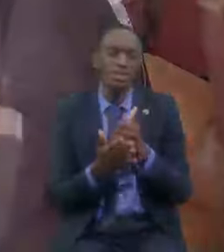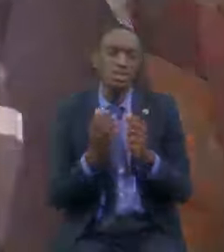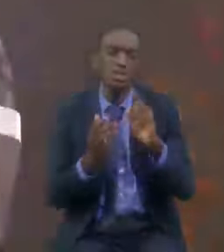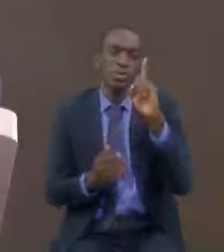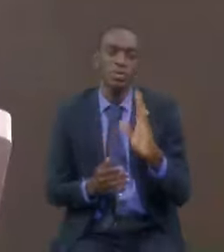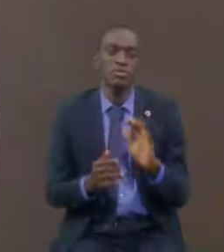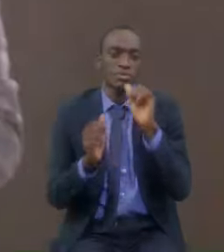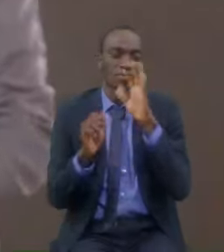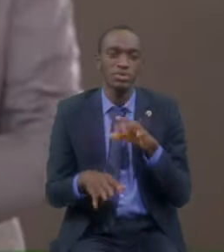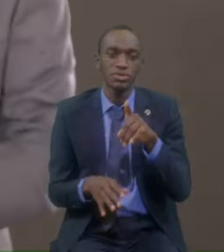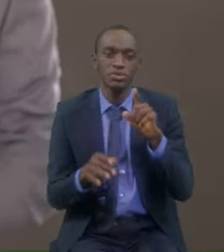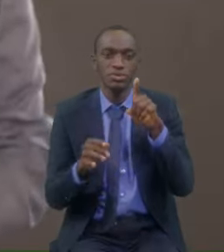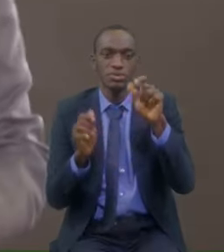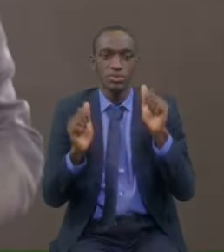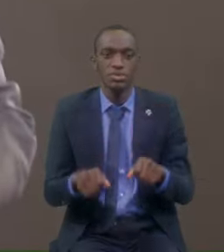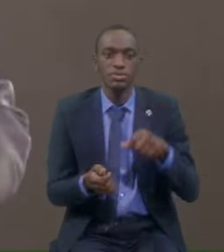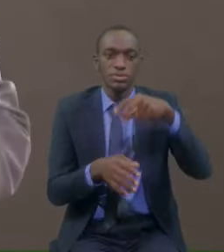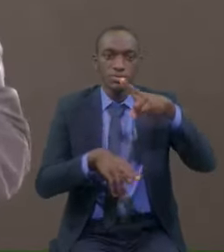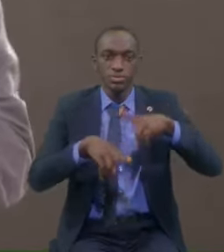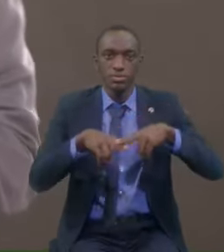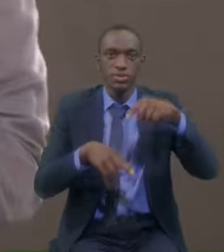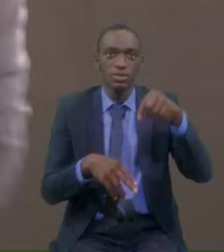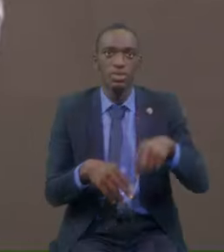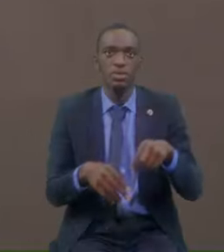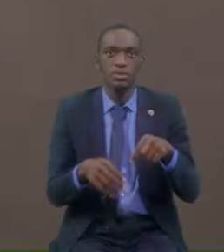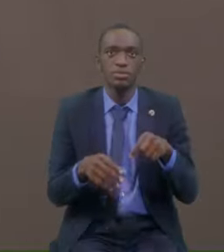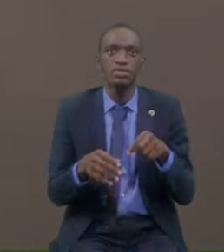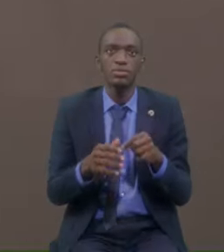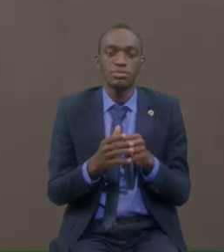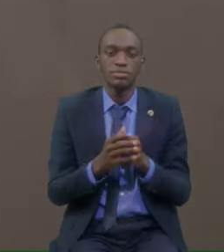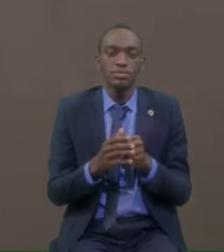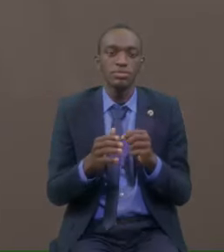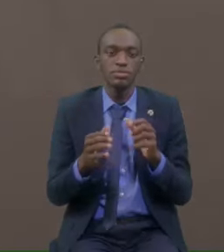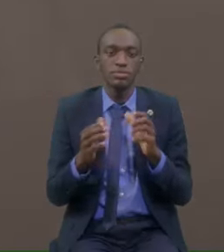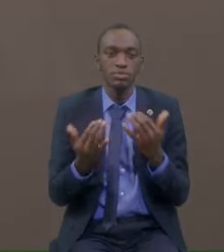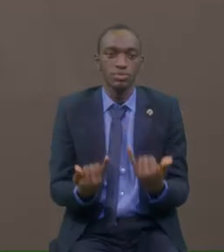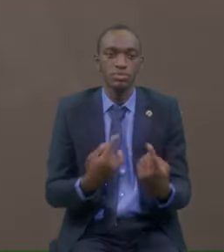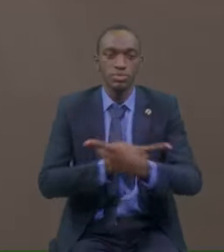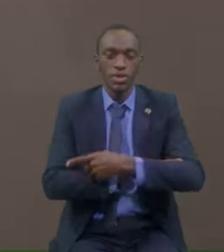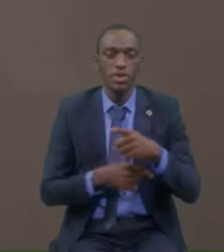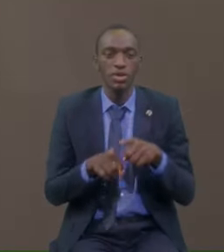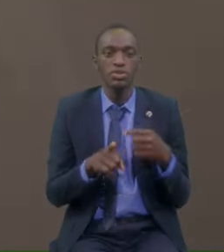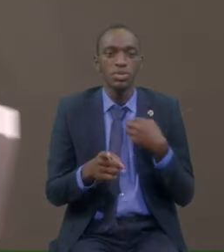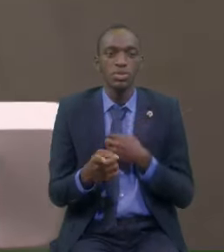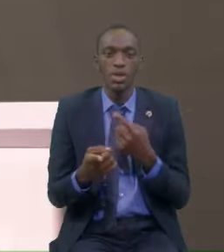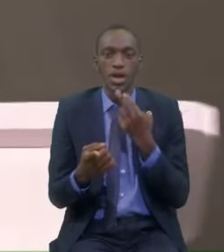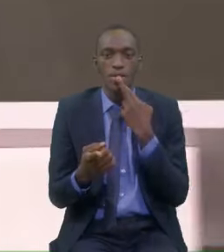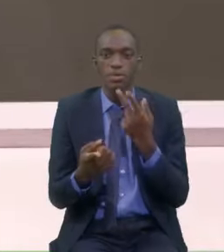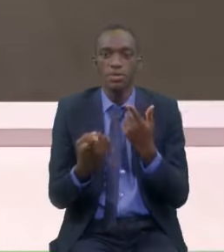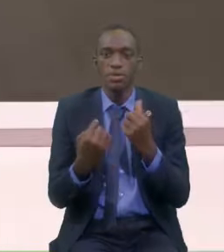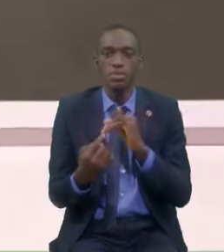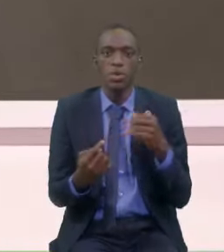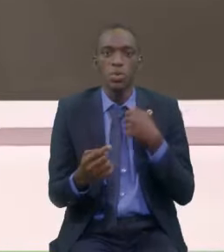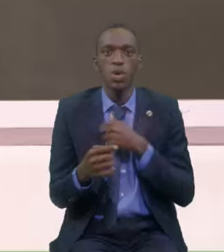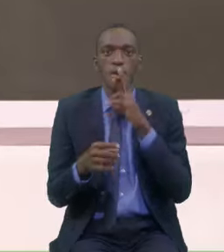down. Today, as we're coming in and we're looking at the scriptures, leaning on the Spirit of